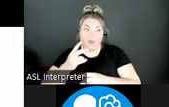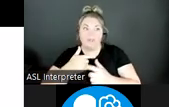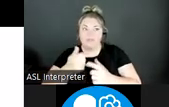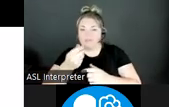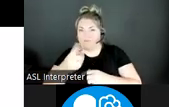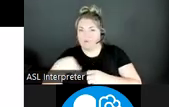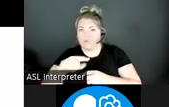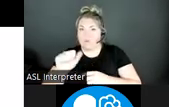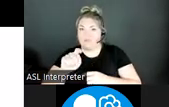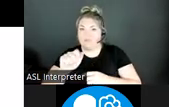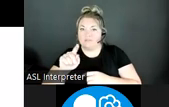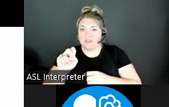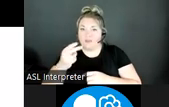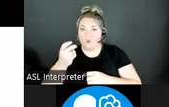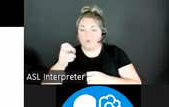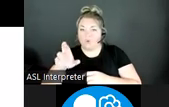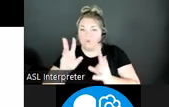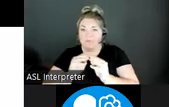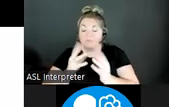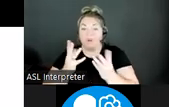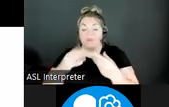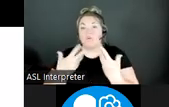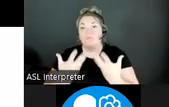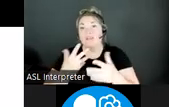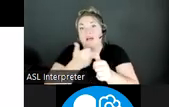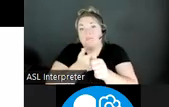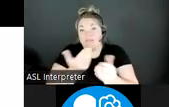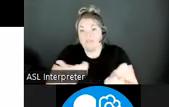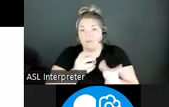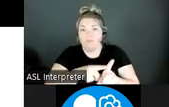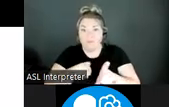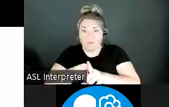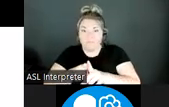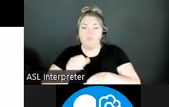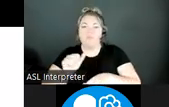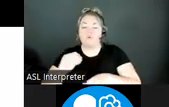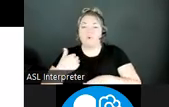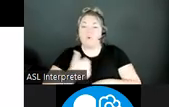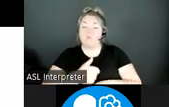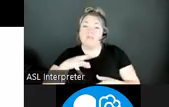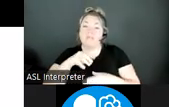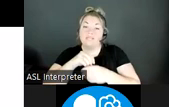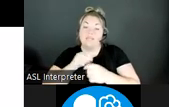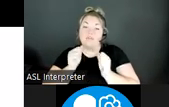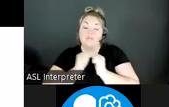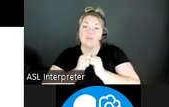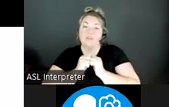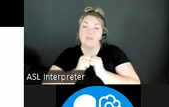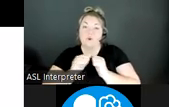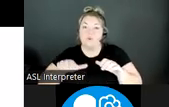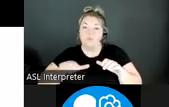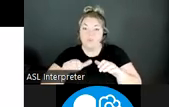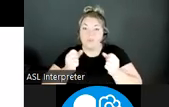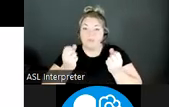meetings. So just wanted to provide an update here. So we engaged in doing a bunch